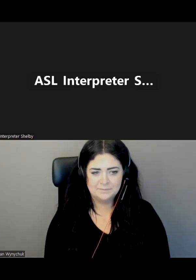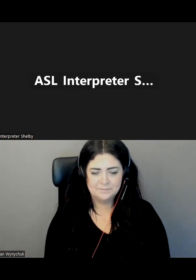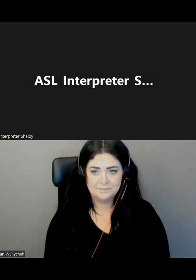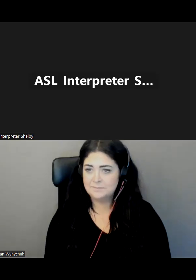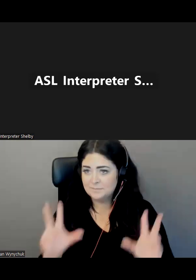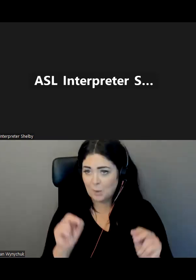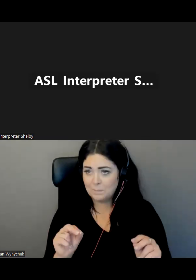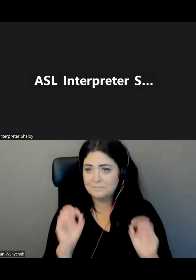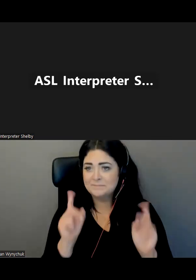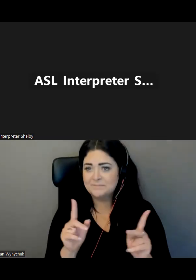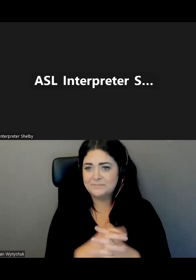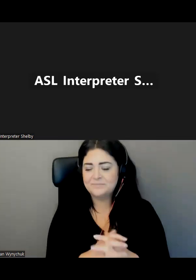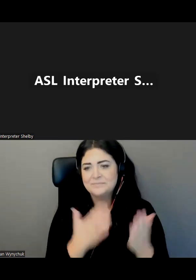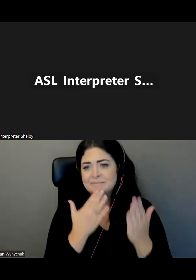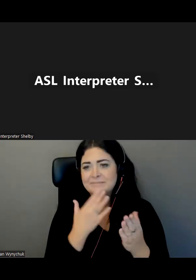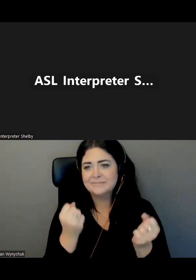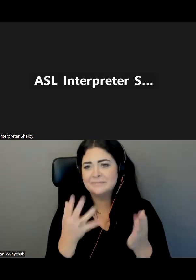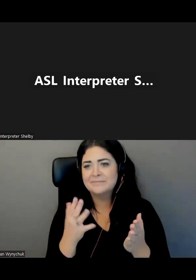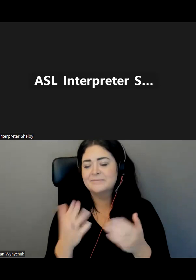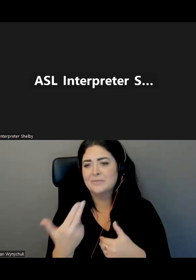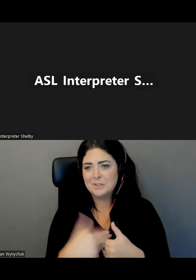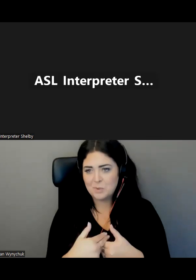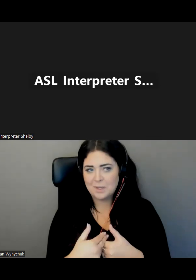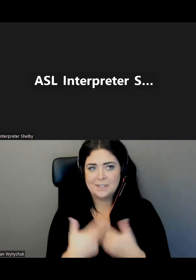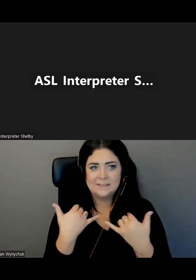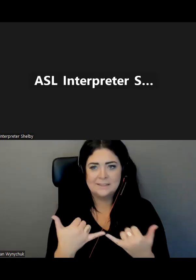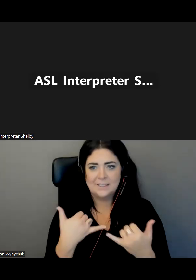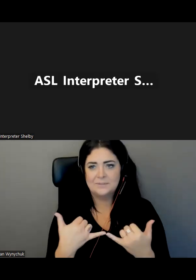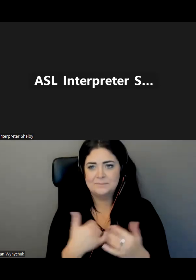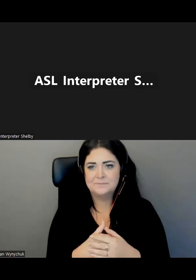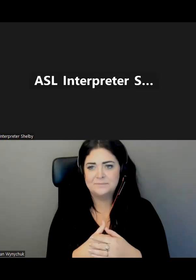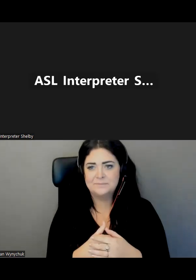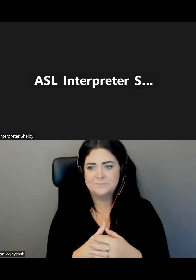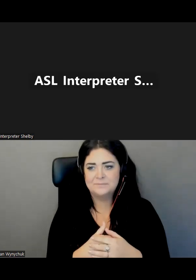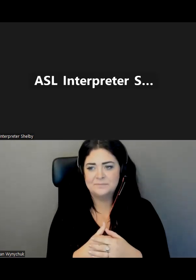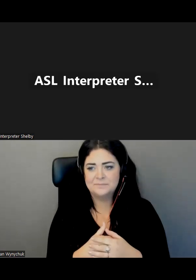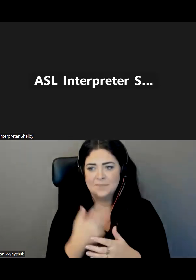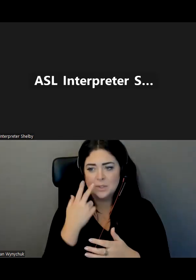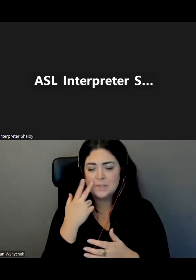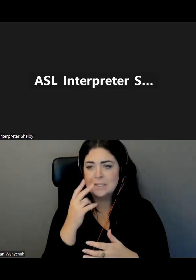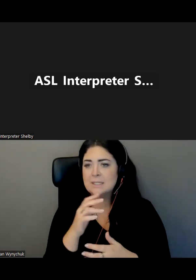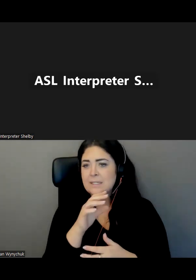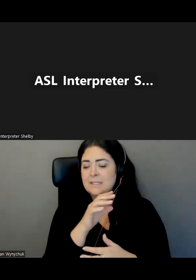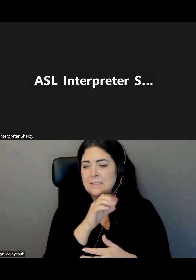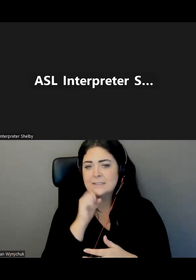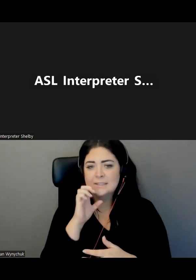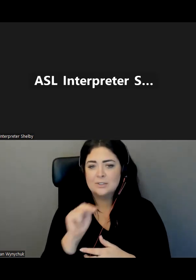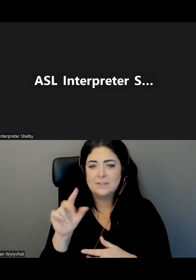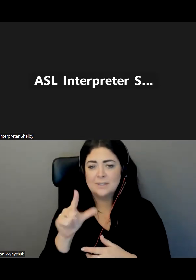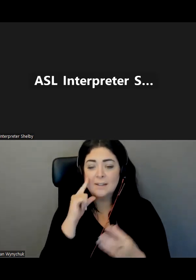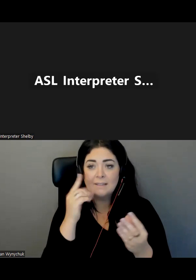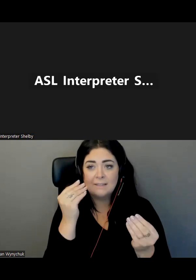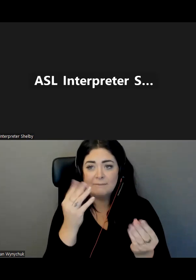No? Okay. Well, thank you everybody for joining today's call. On the screen right now, you'll see Seniors NL information there. If there